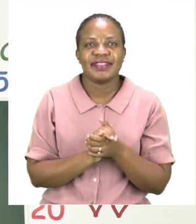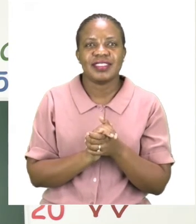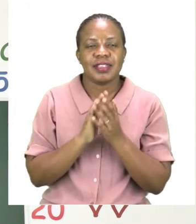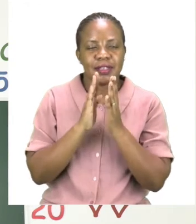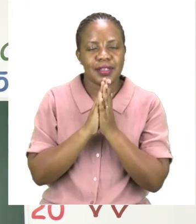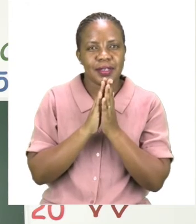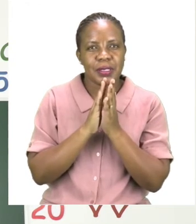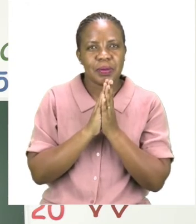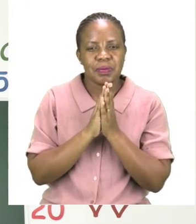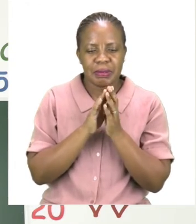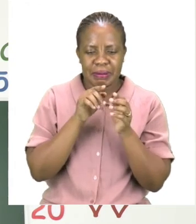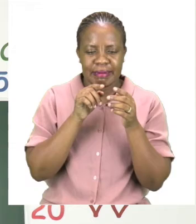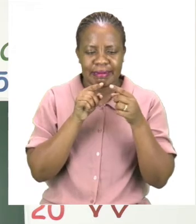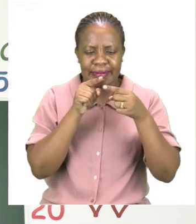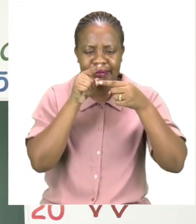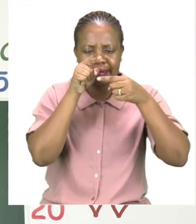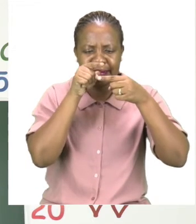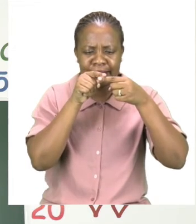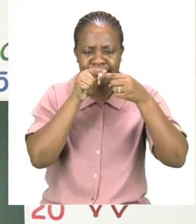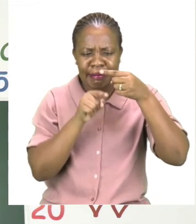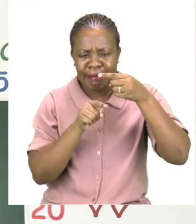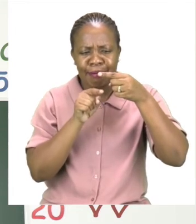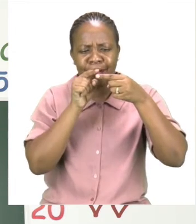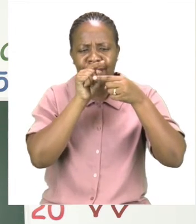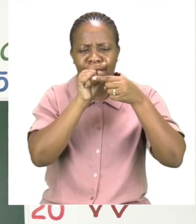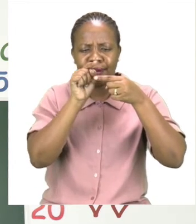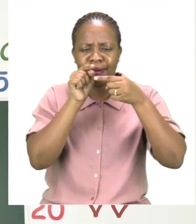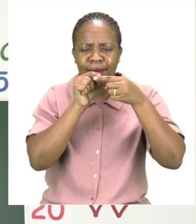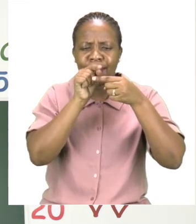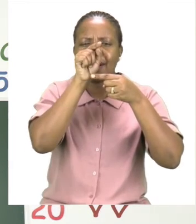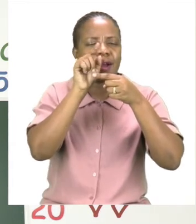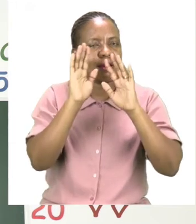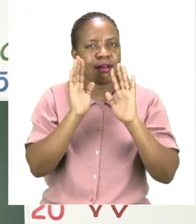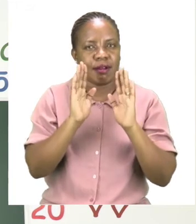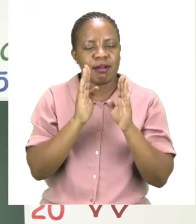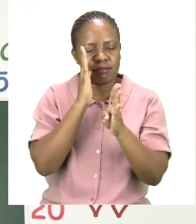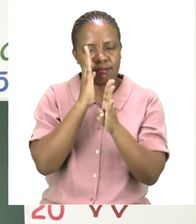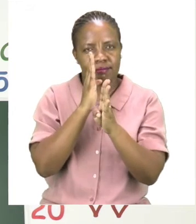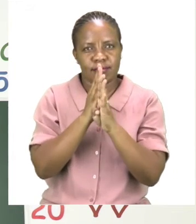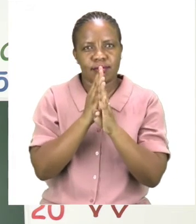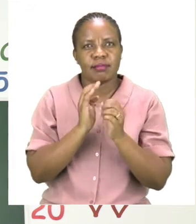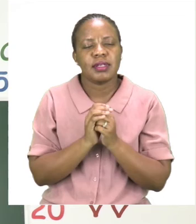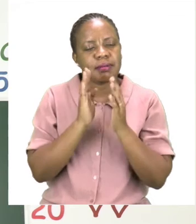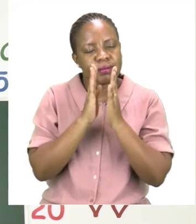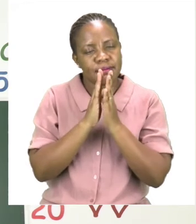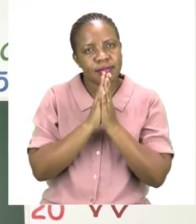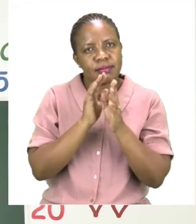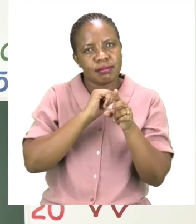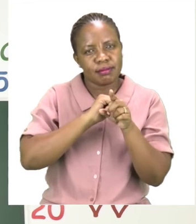not pass the dotted line. So I want us to try the capital letter N again.